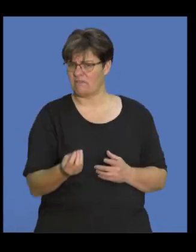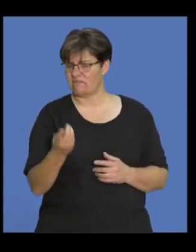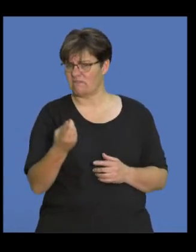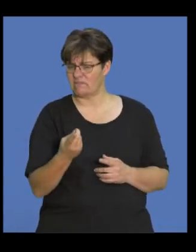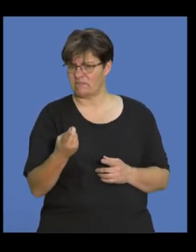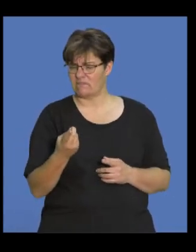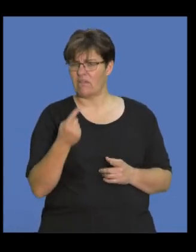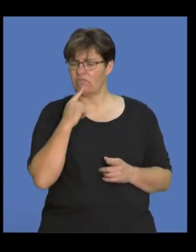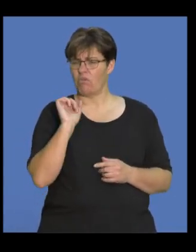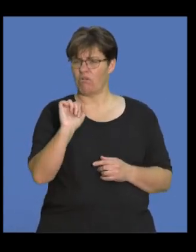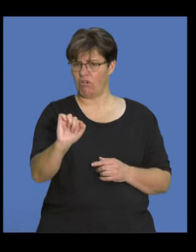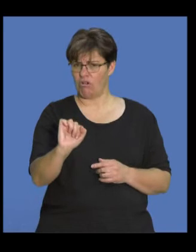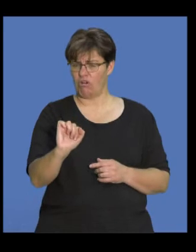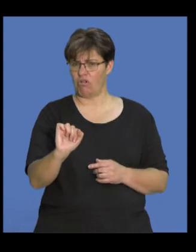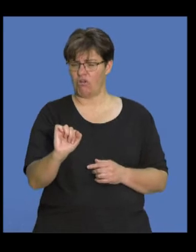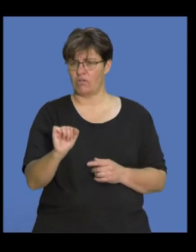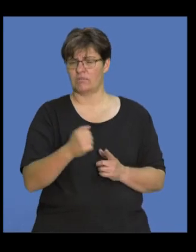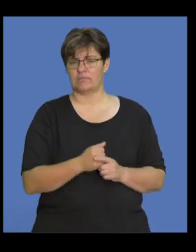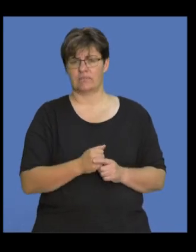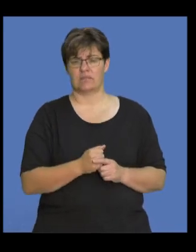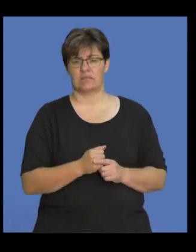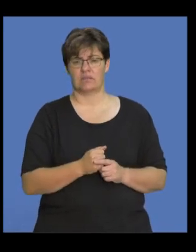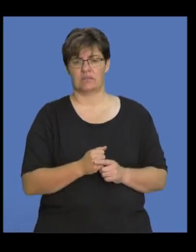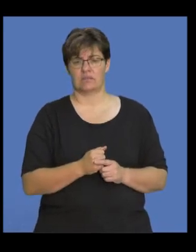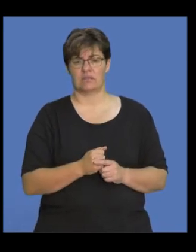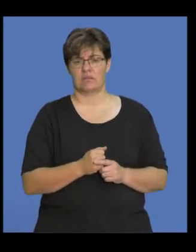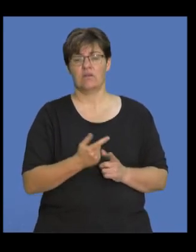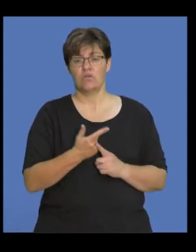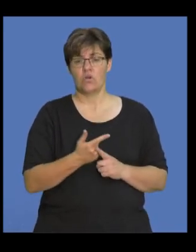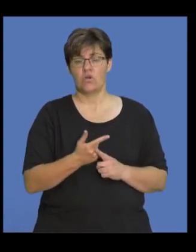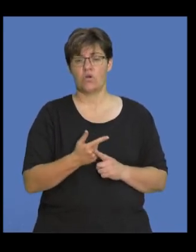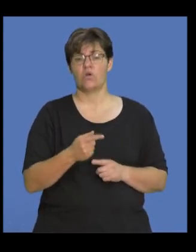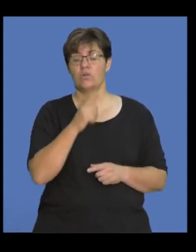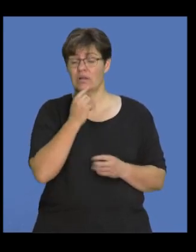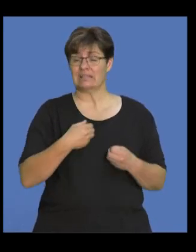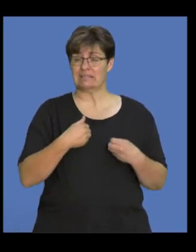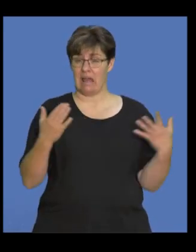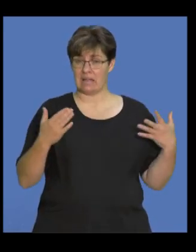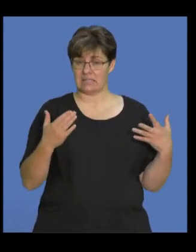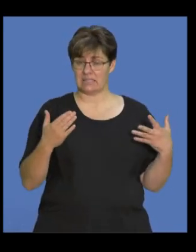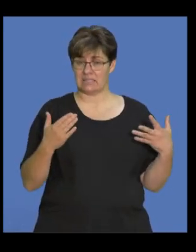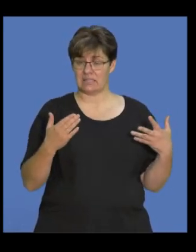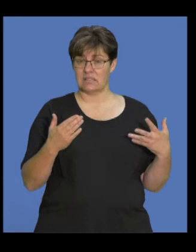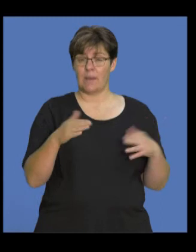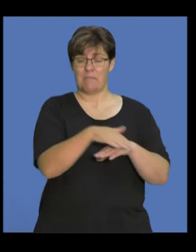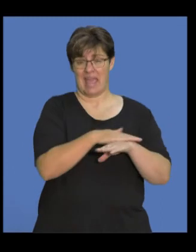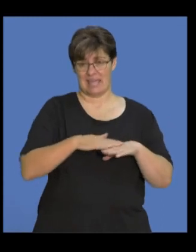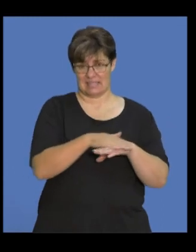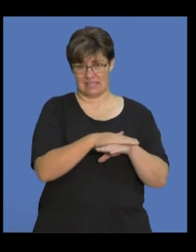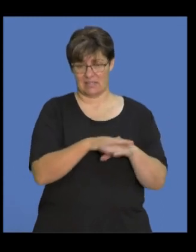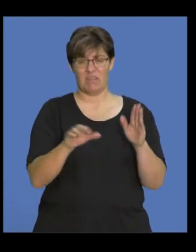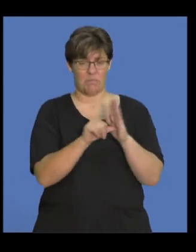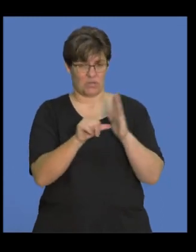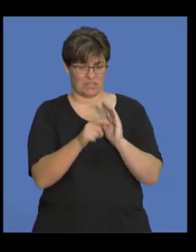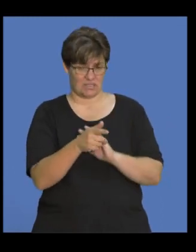in terms of her expenditure? I still say you start with the most basic thing, which is what we know about the